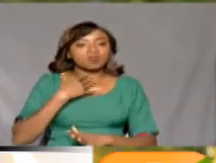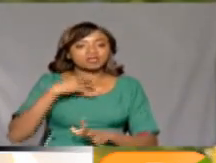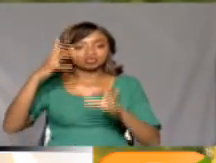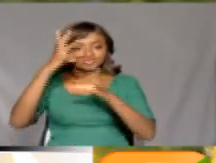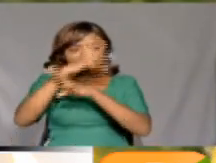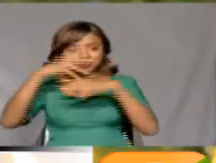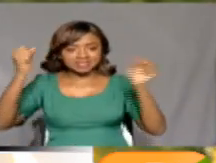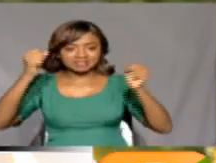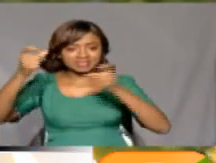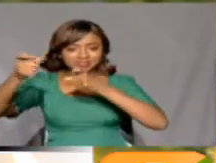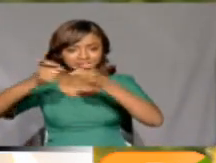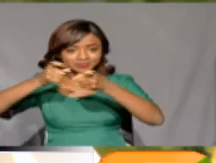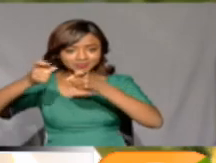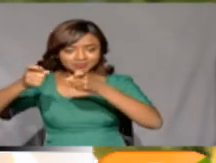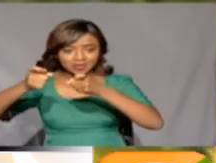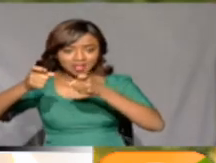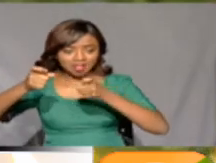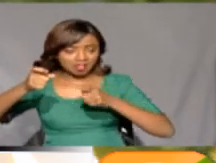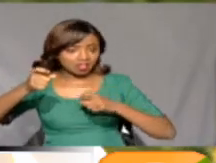That is